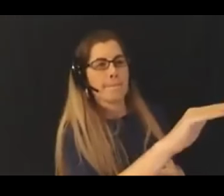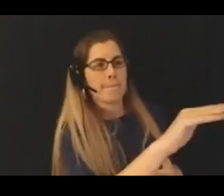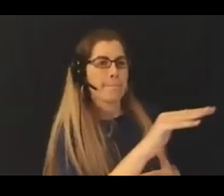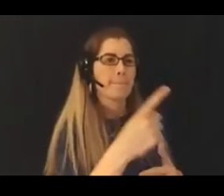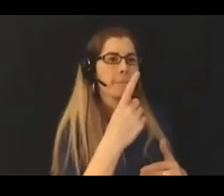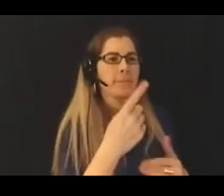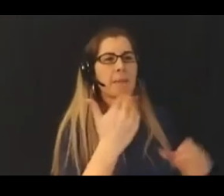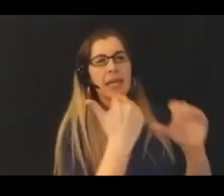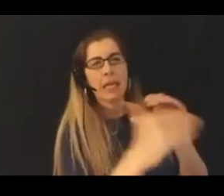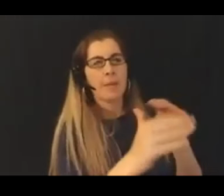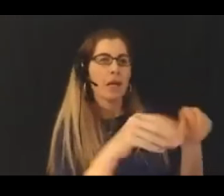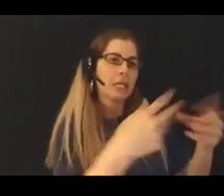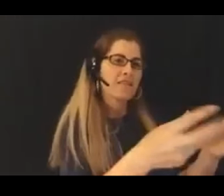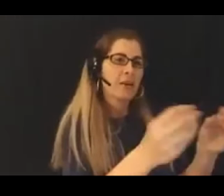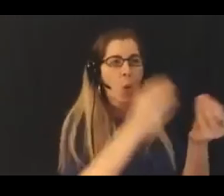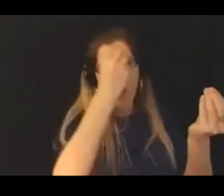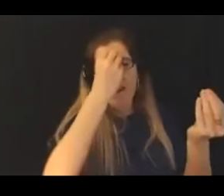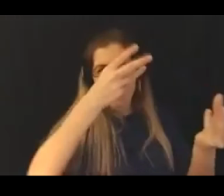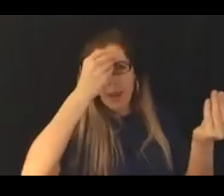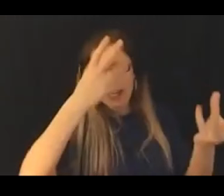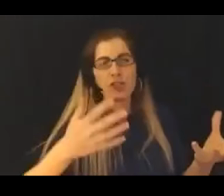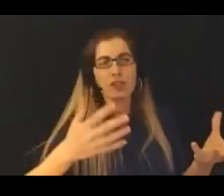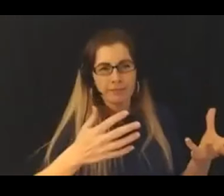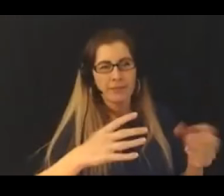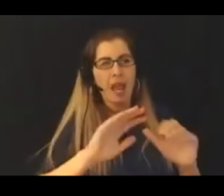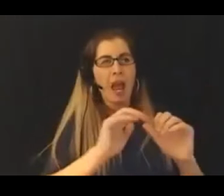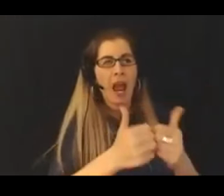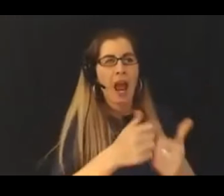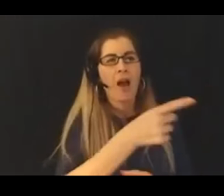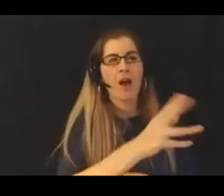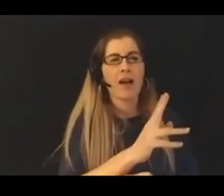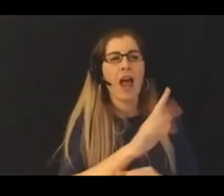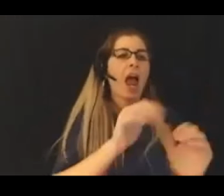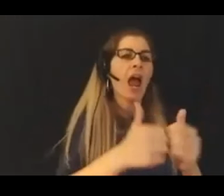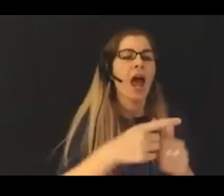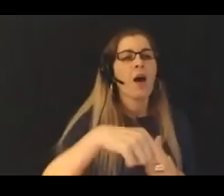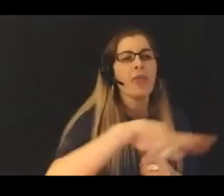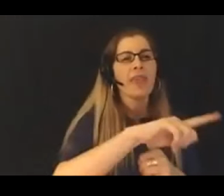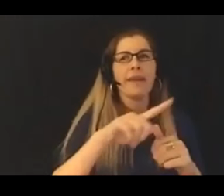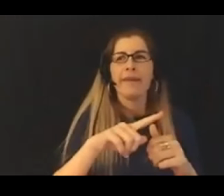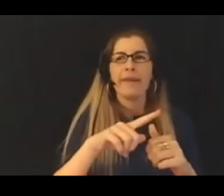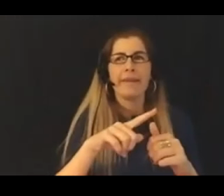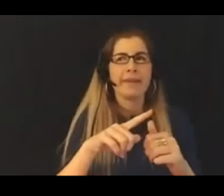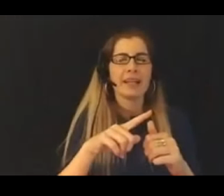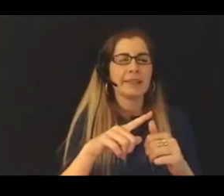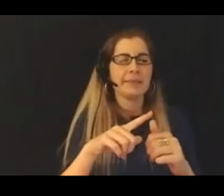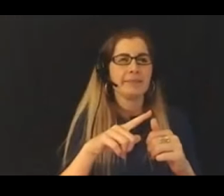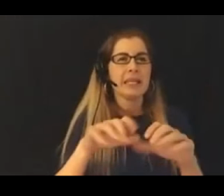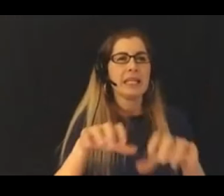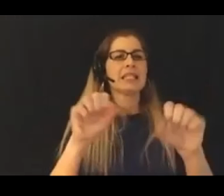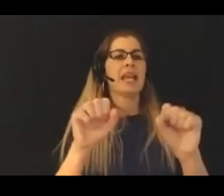via email and give them more information on the structure of the study, how they needed to take their